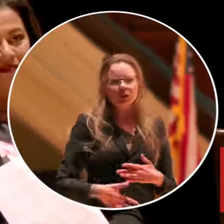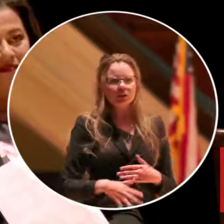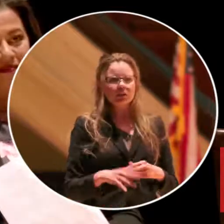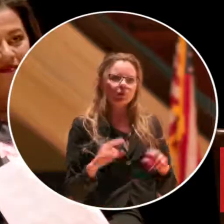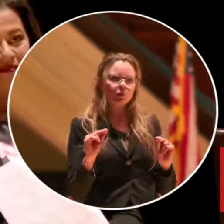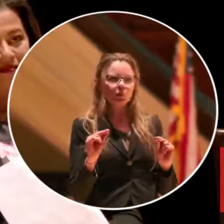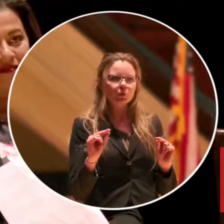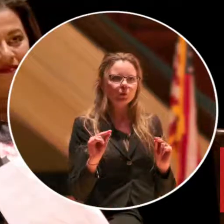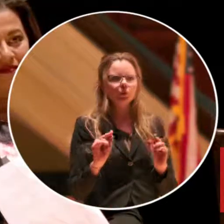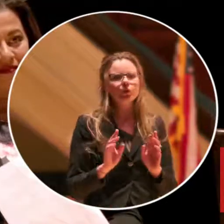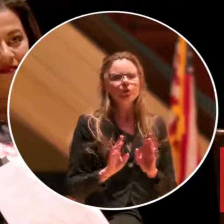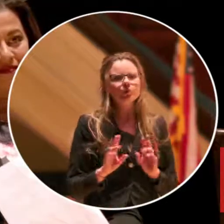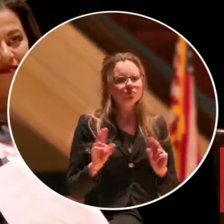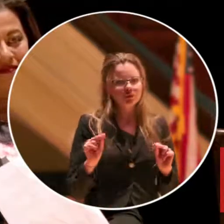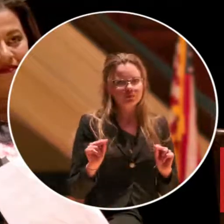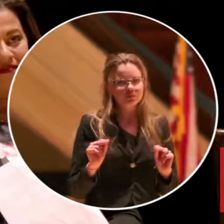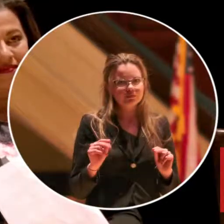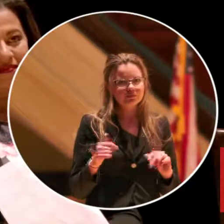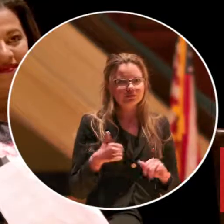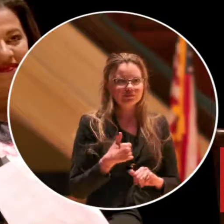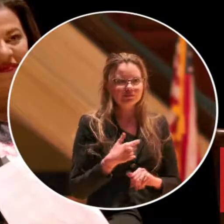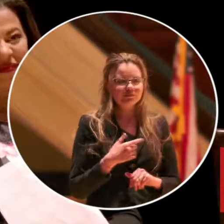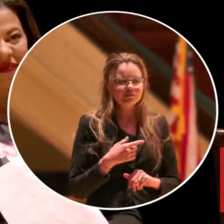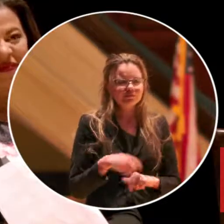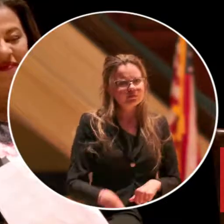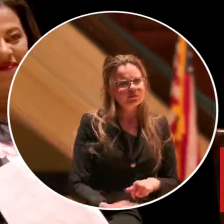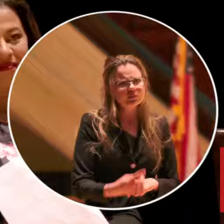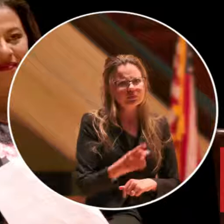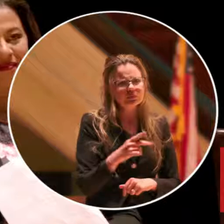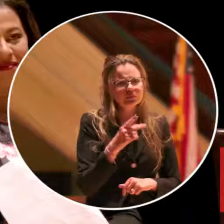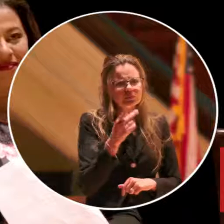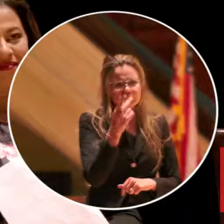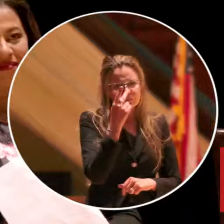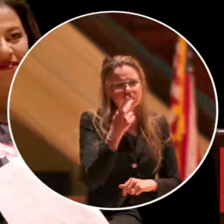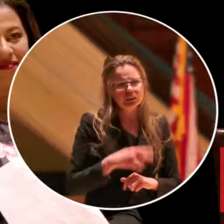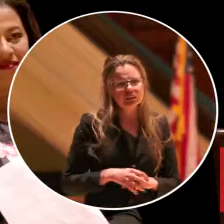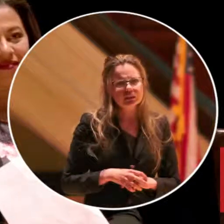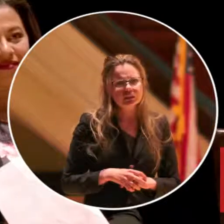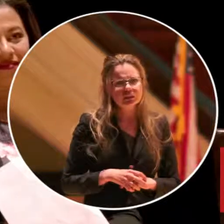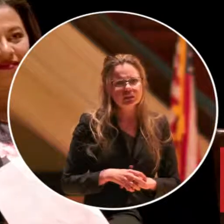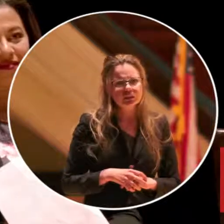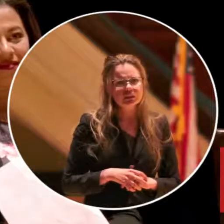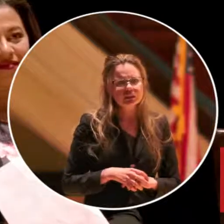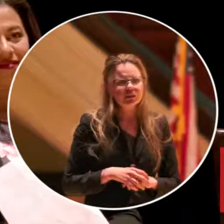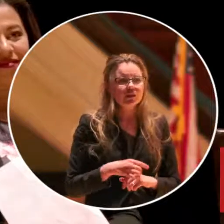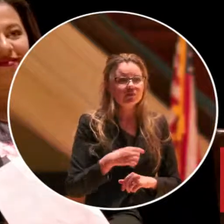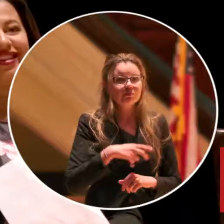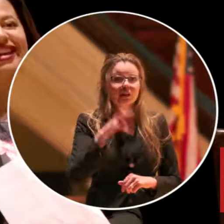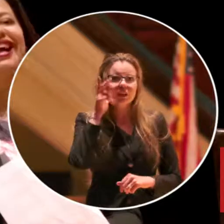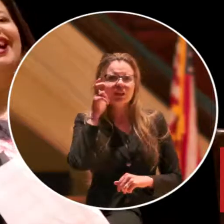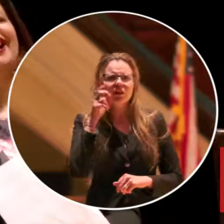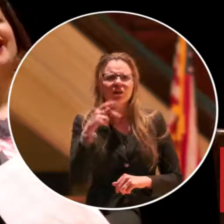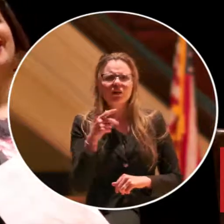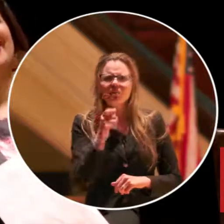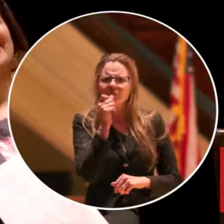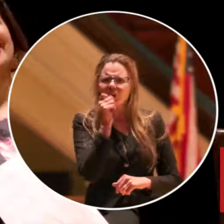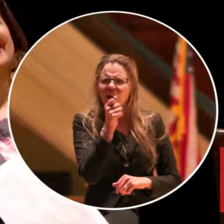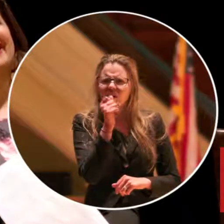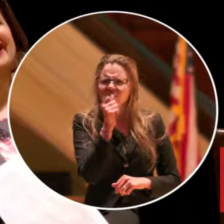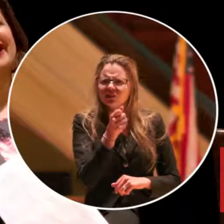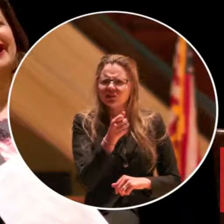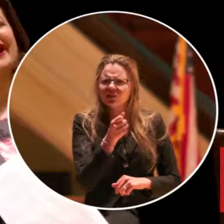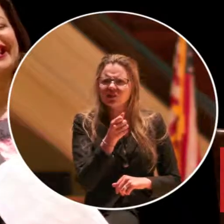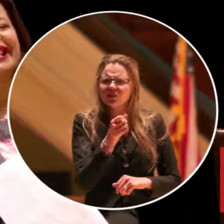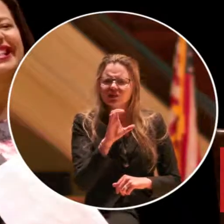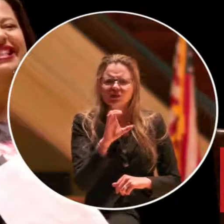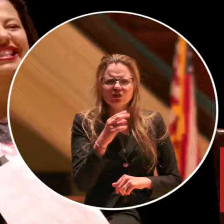mother correctly identified my little buddy to me, my naive kid ears heard the word peanuts, like